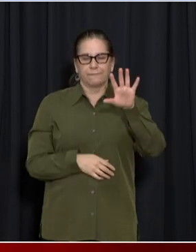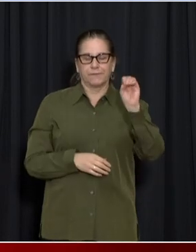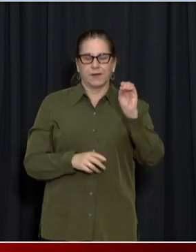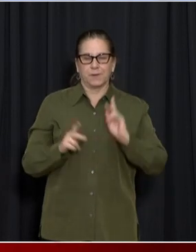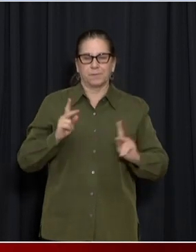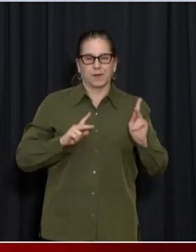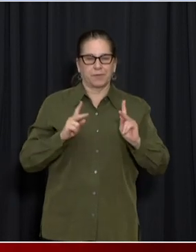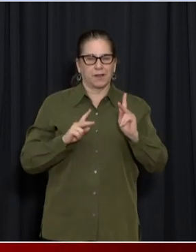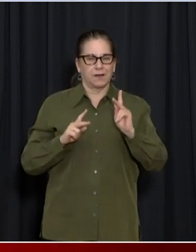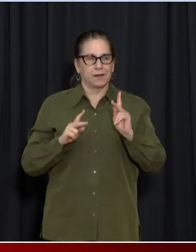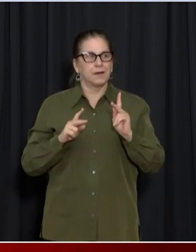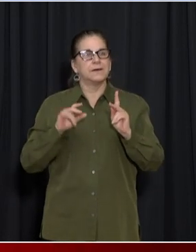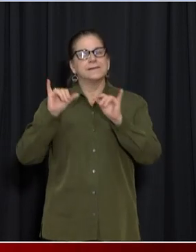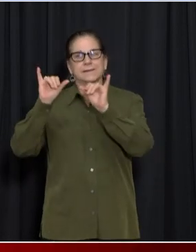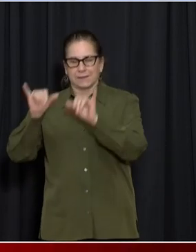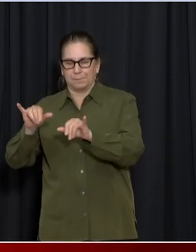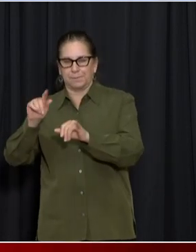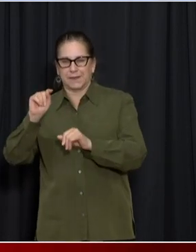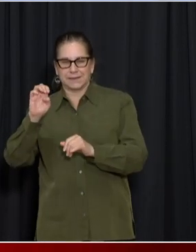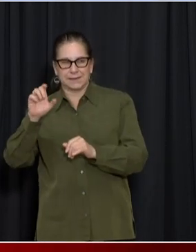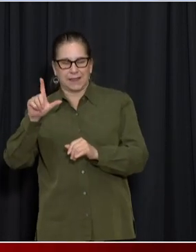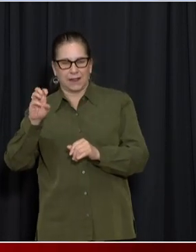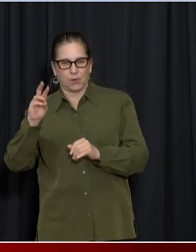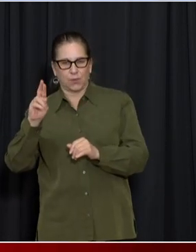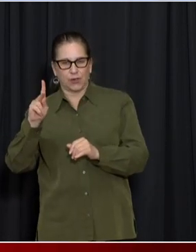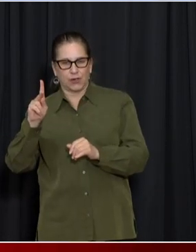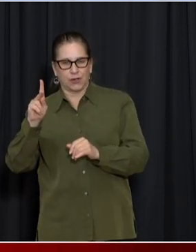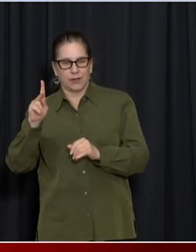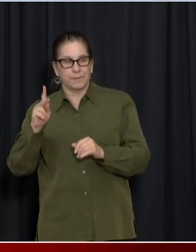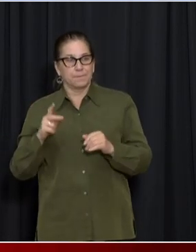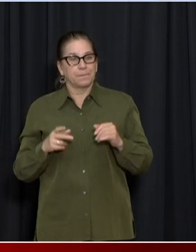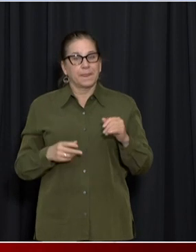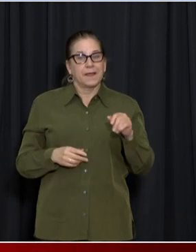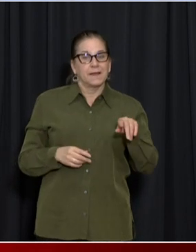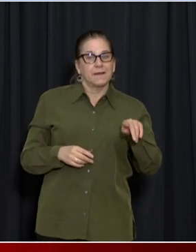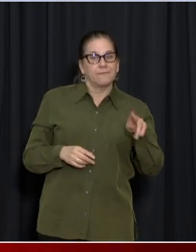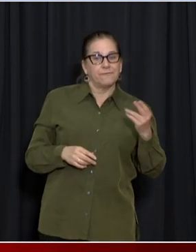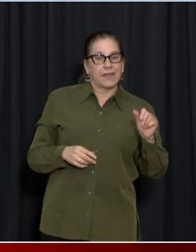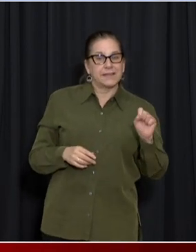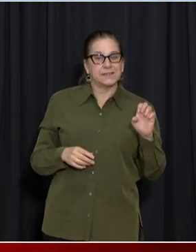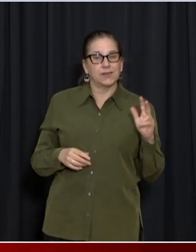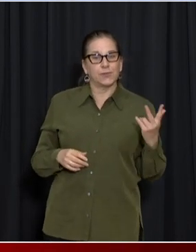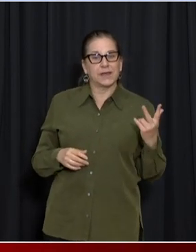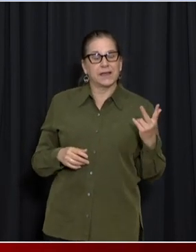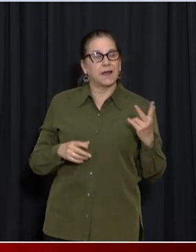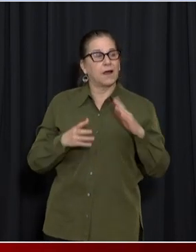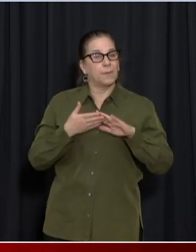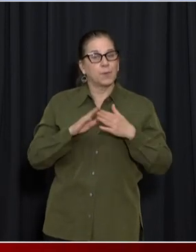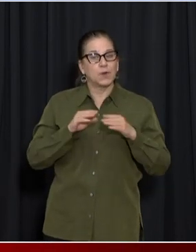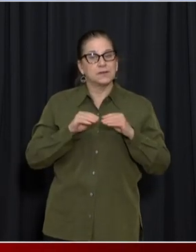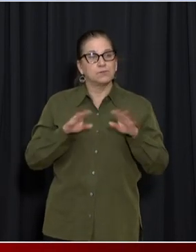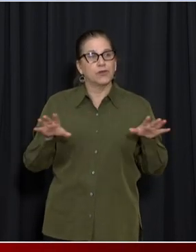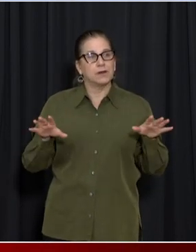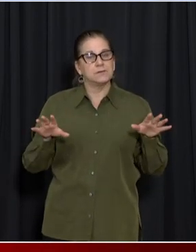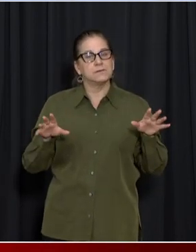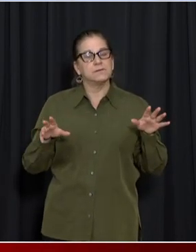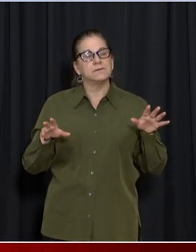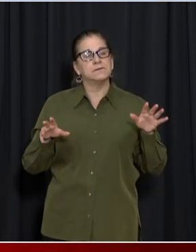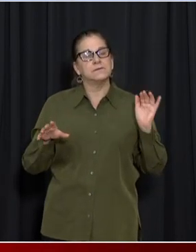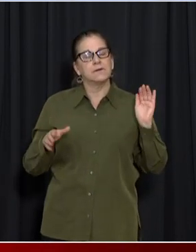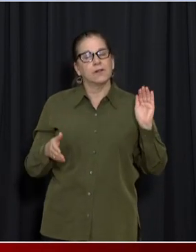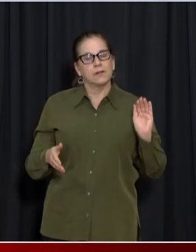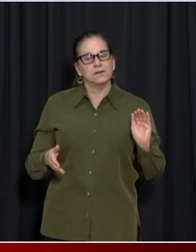is characterized by sporadic community spread, which would allow at that point for higher risk activities